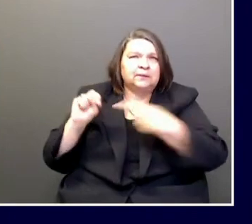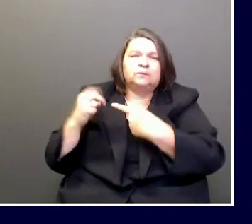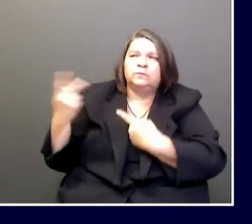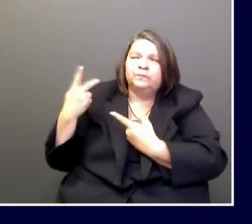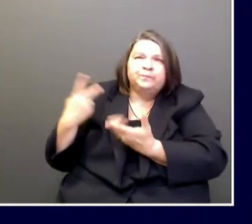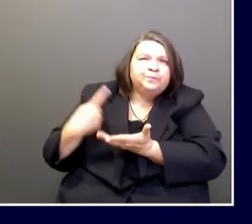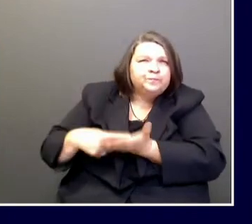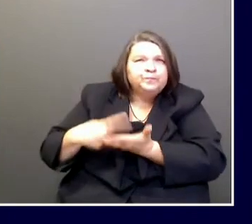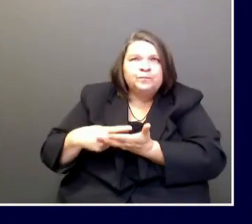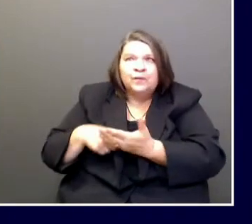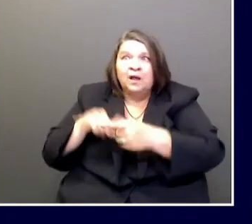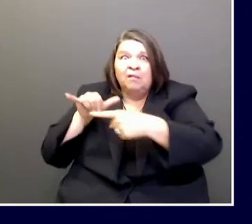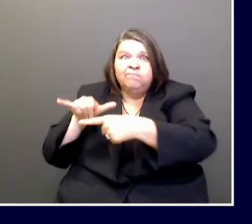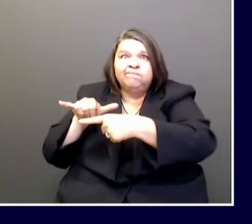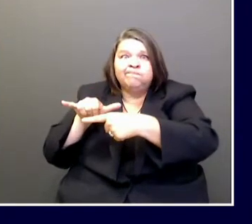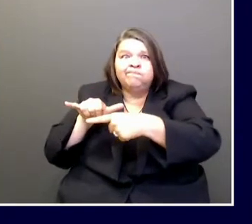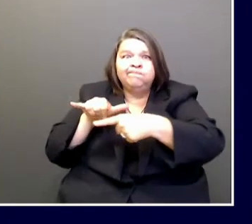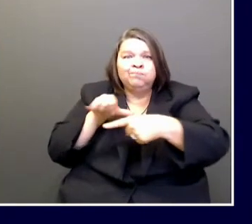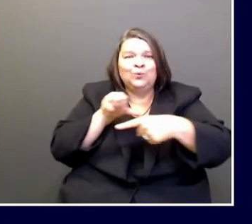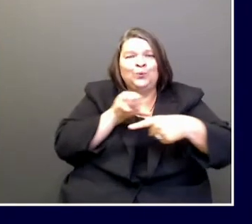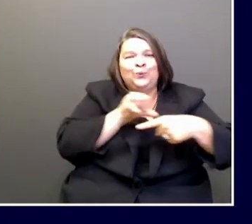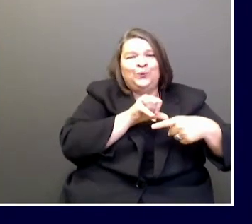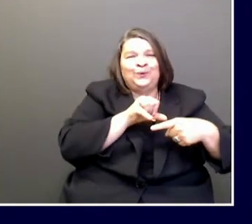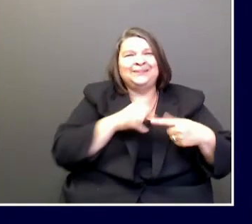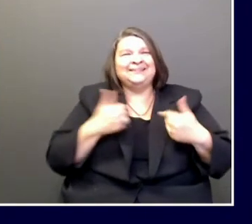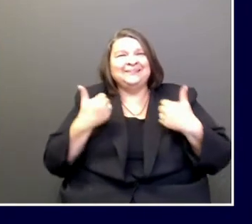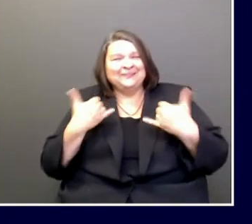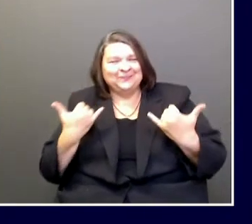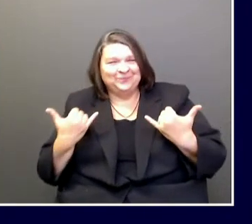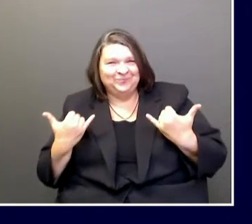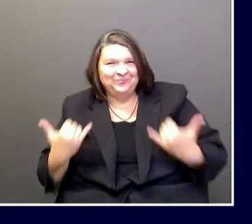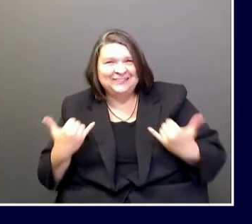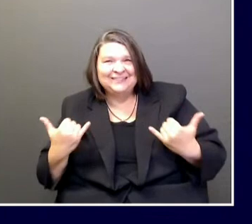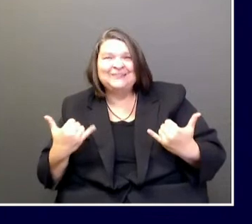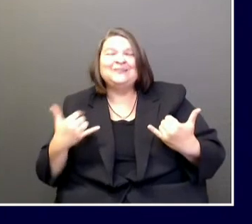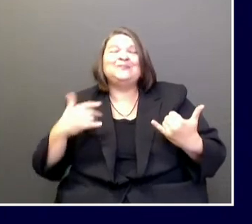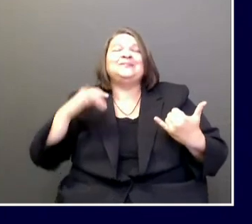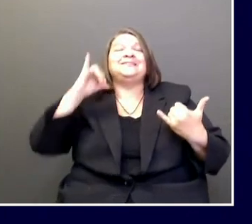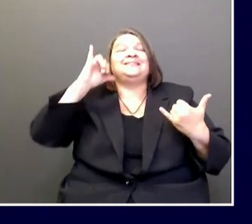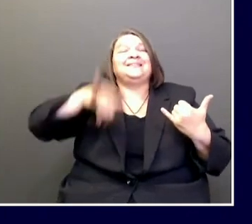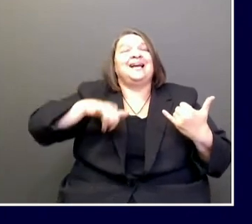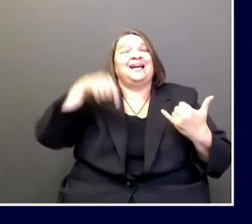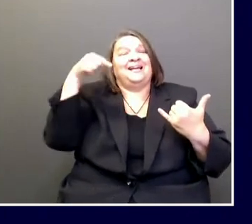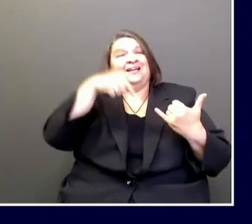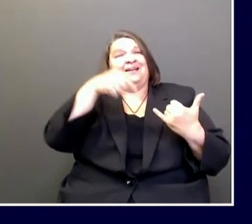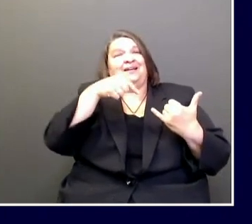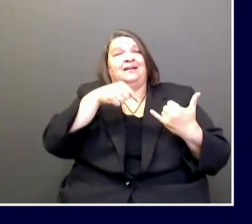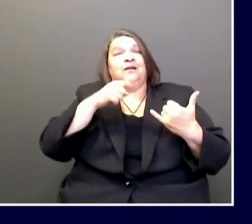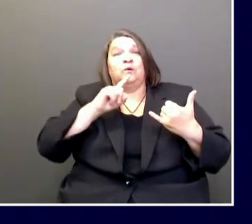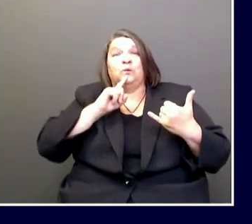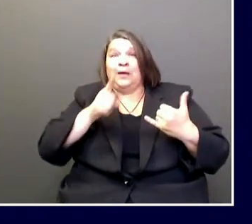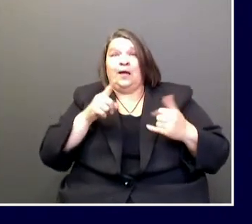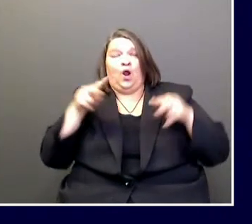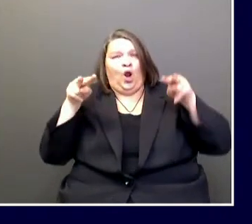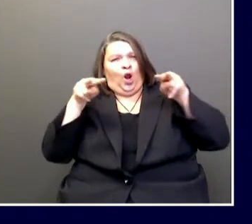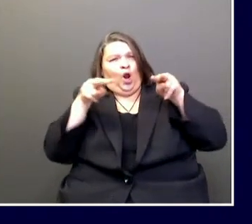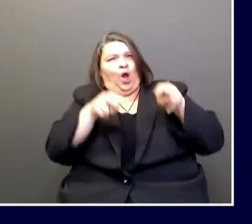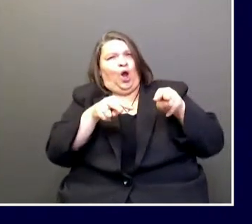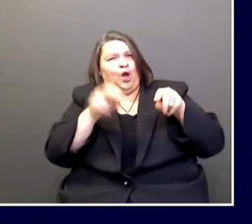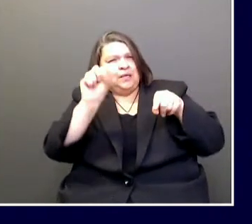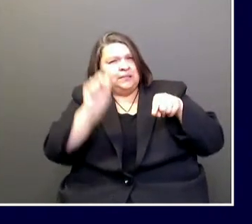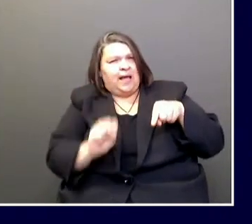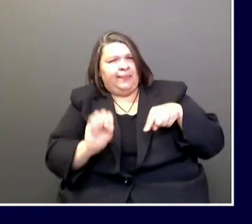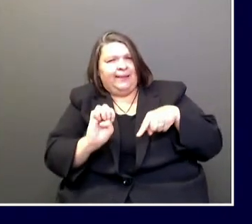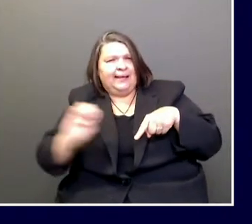quickly and in numbers that we've seen unfold in the Southeast is because it reproduces in the body so much more